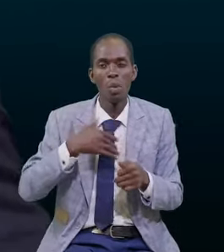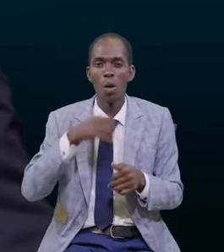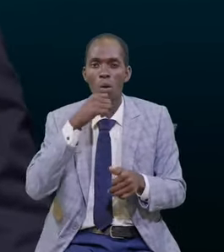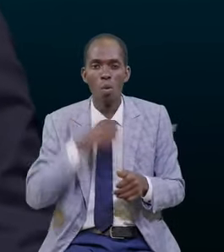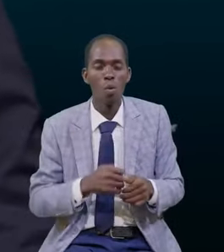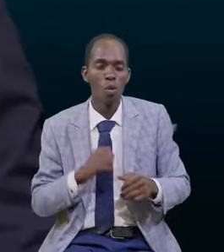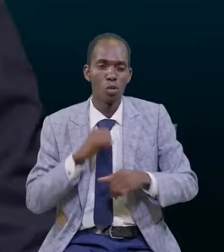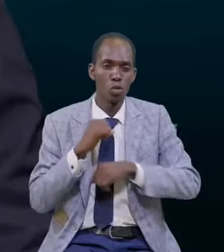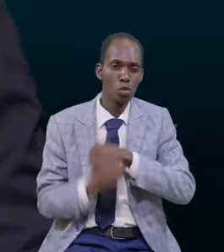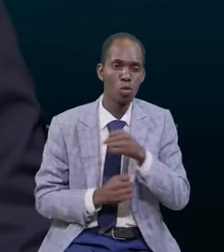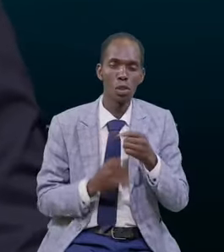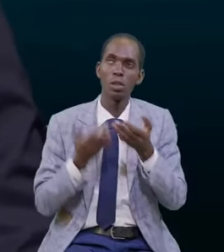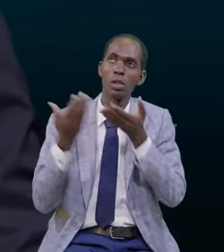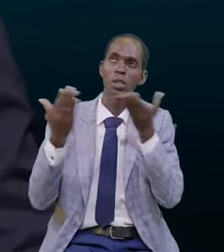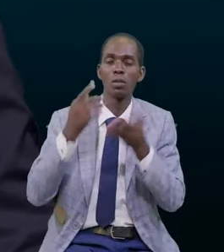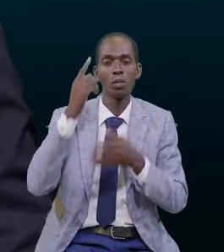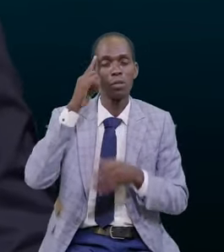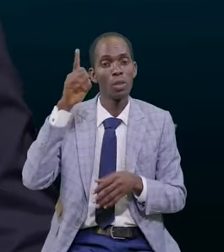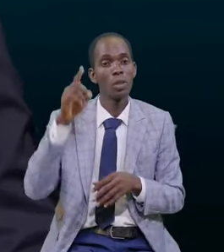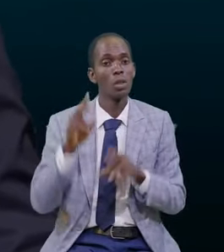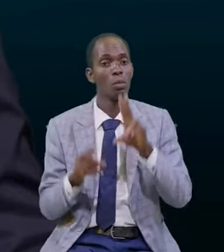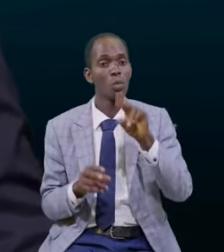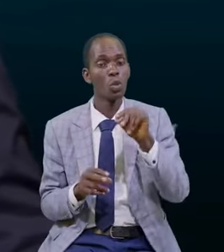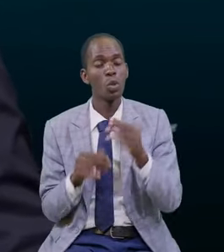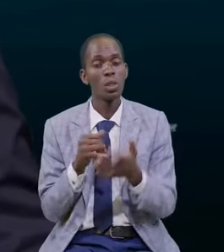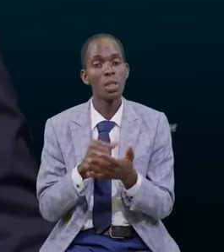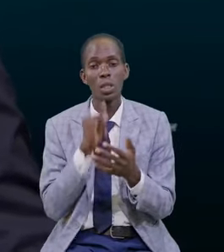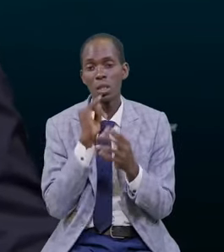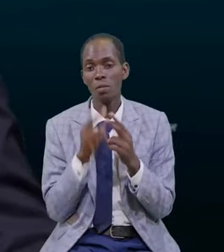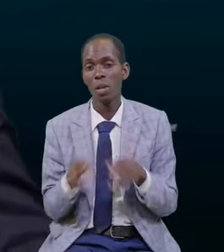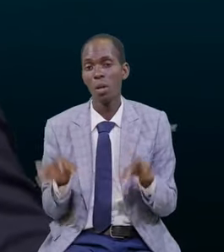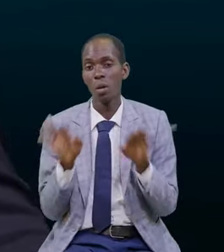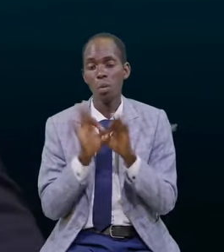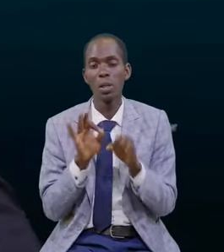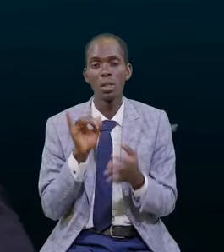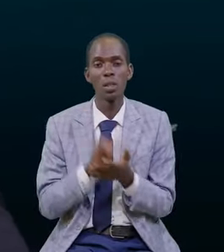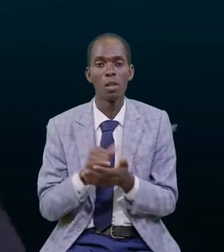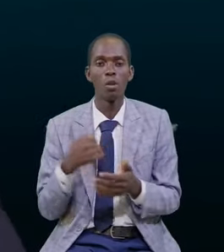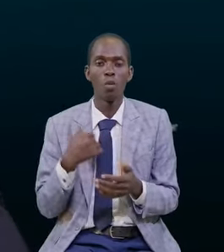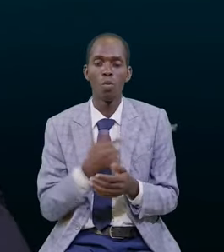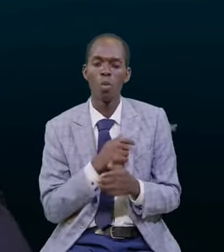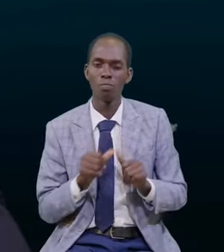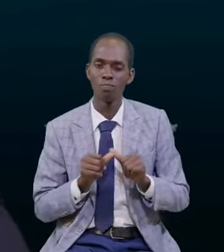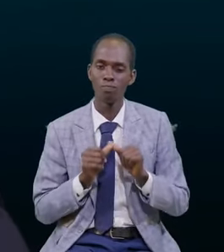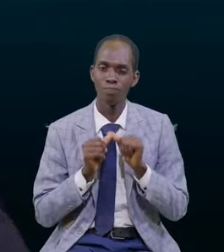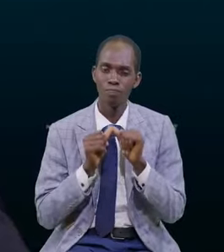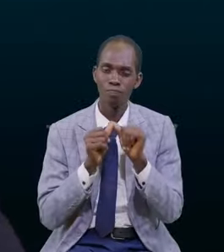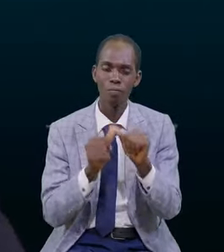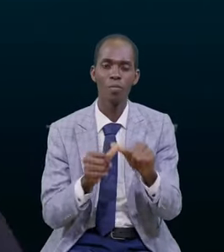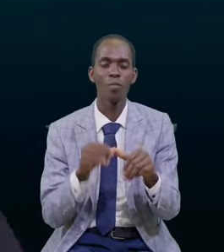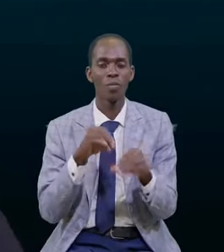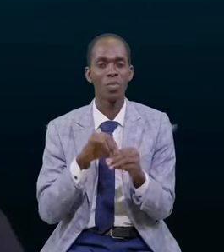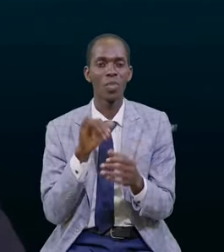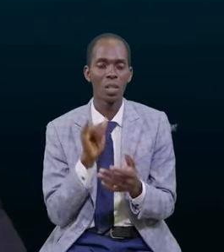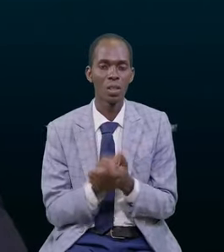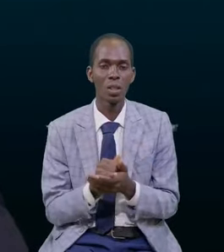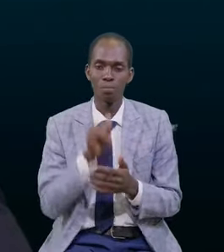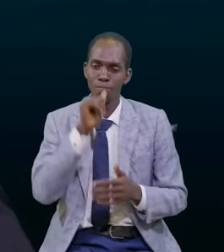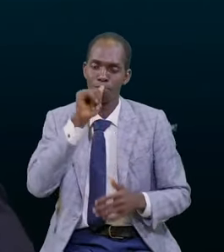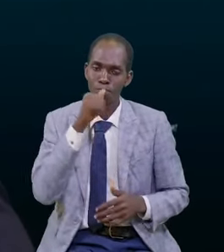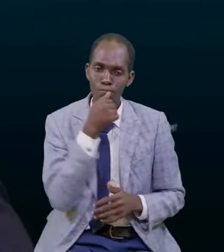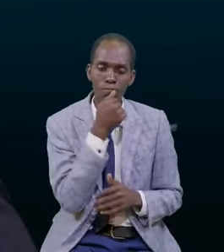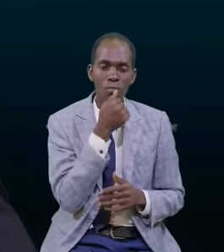us that we maintain that constancy that consistency that steadfastness onto the very end or